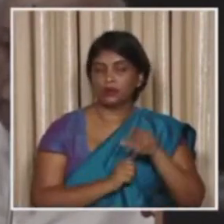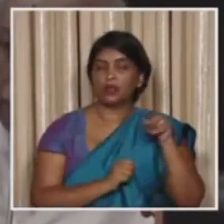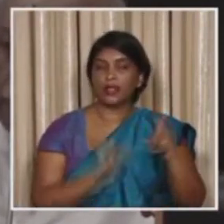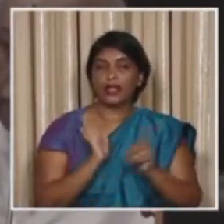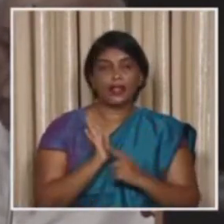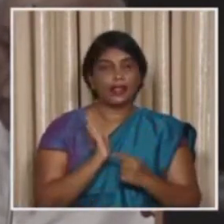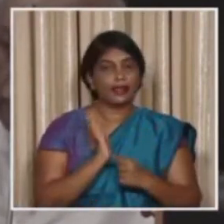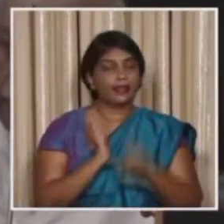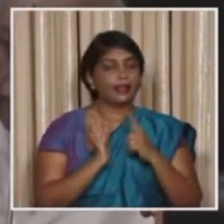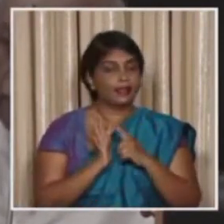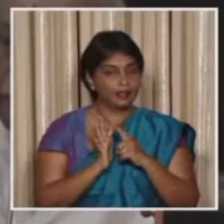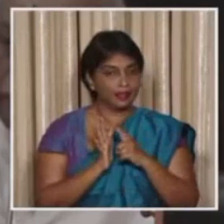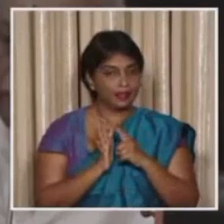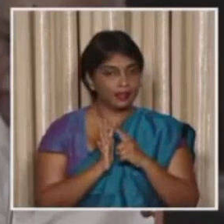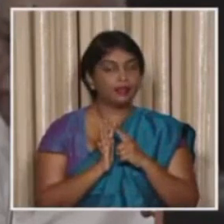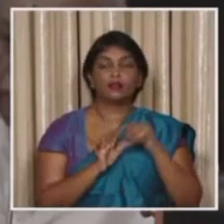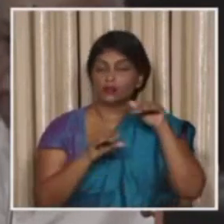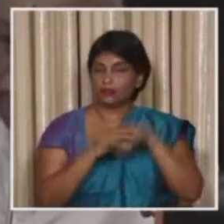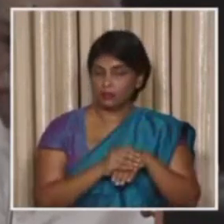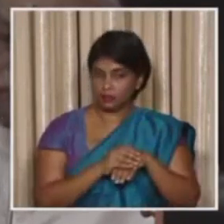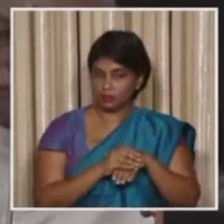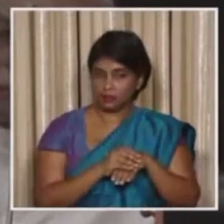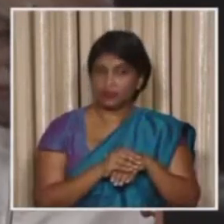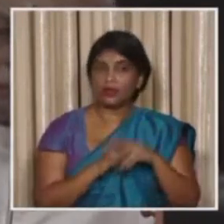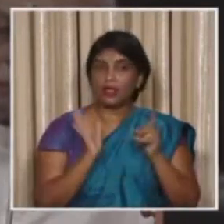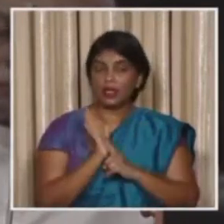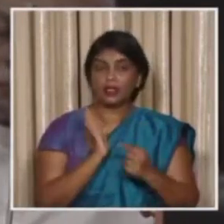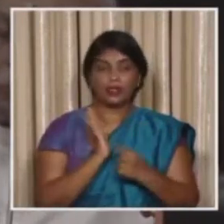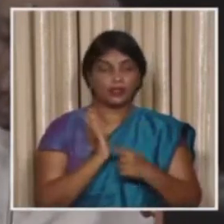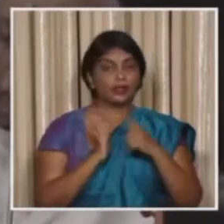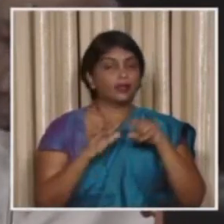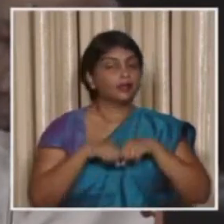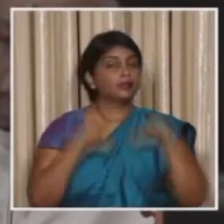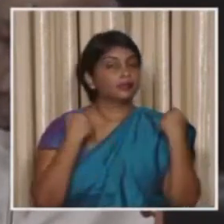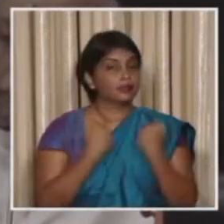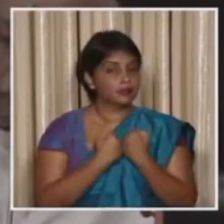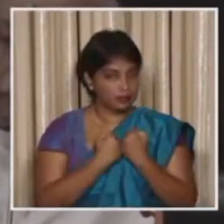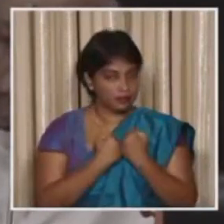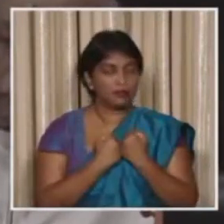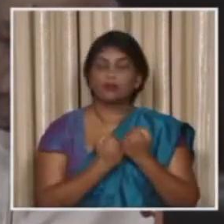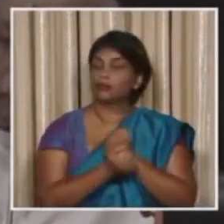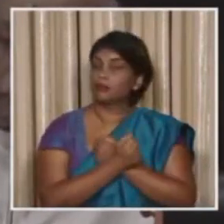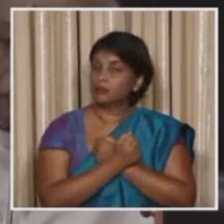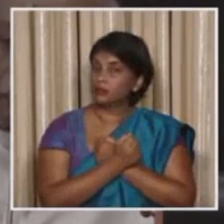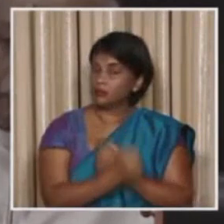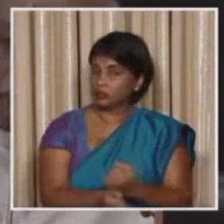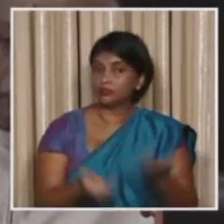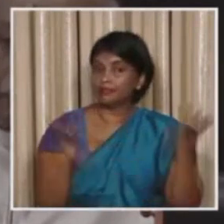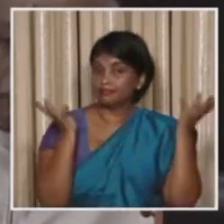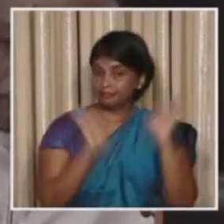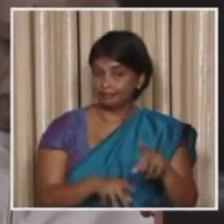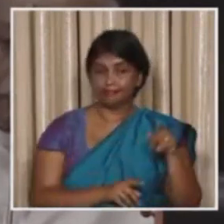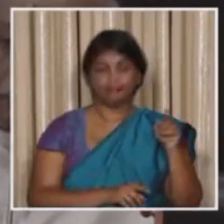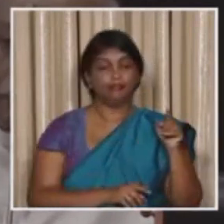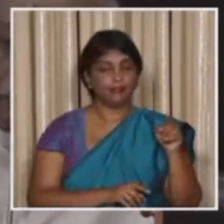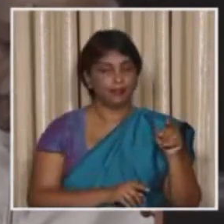three categories of demand prisoners, numbering 21. Prisoners imposed with death sentence, 3, and those imposed with other